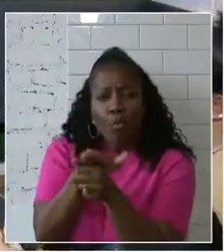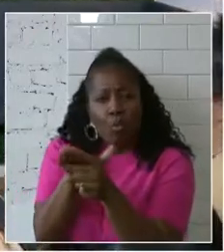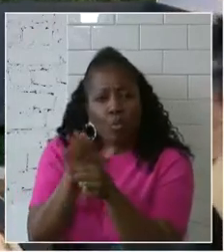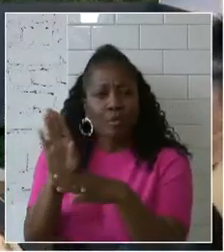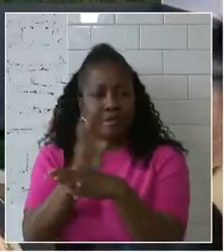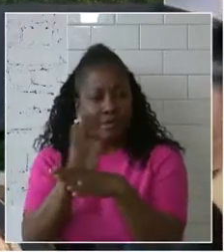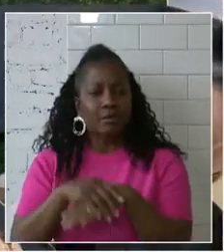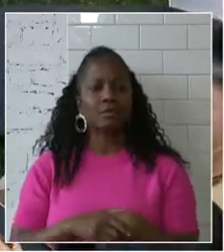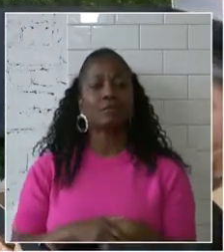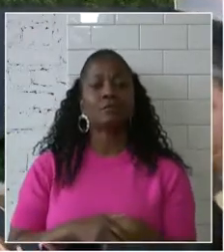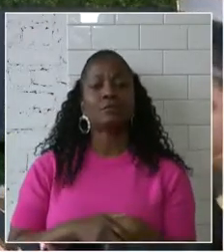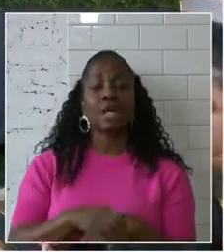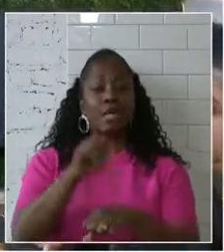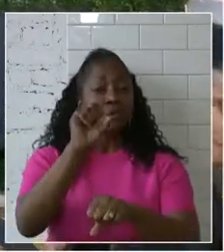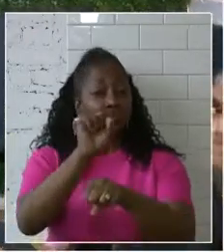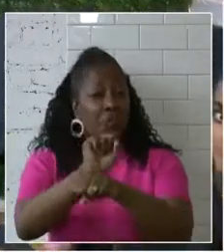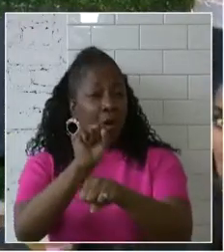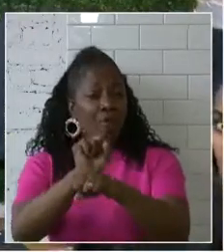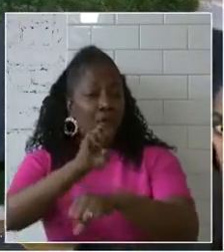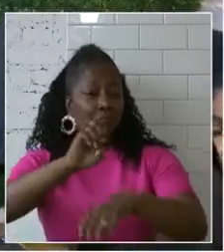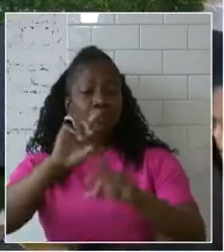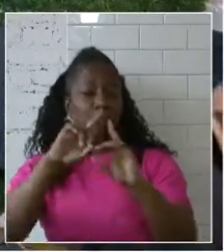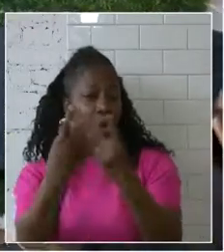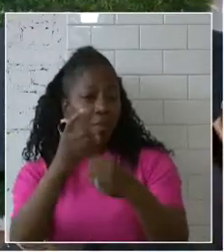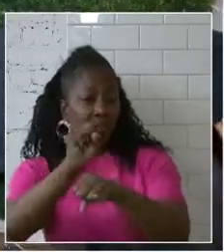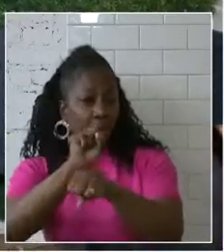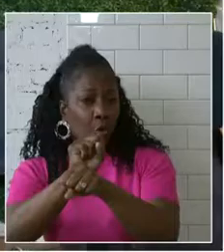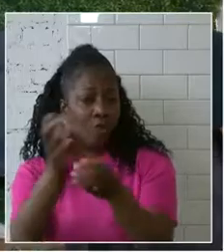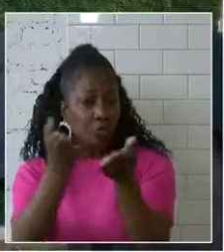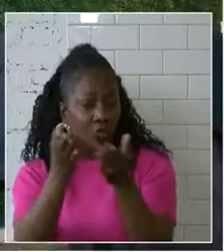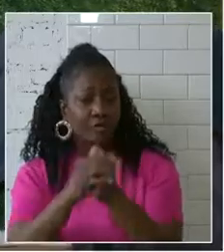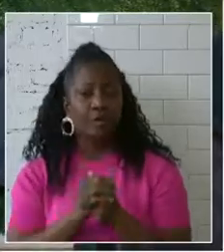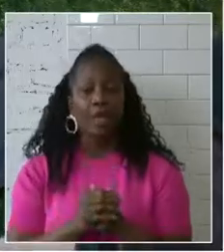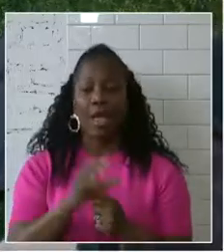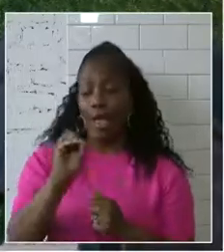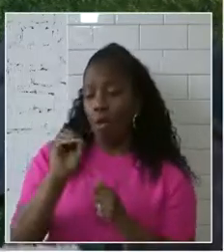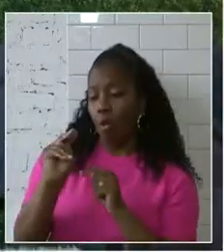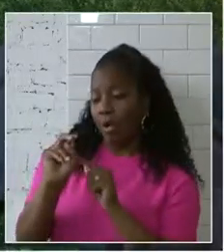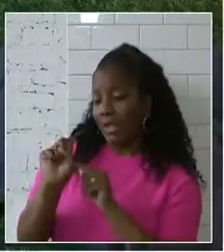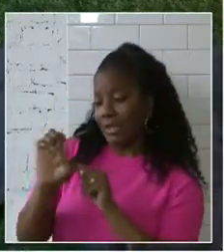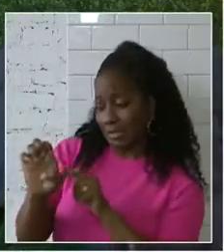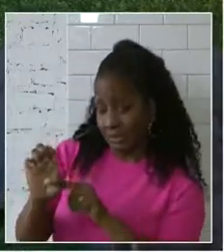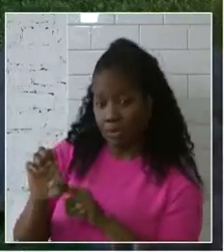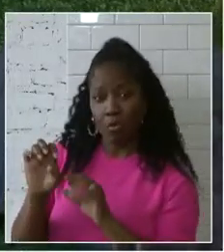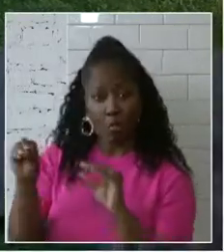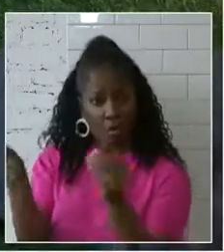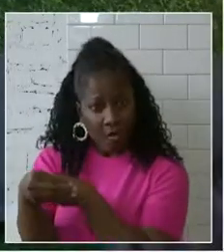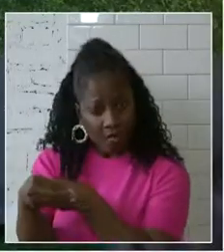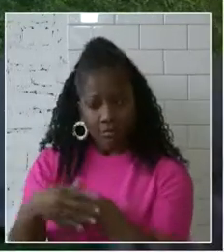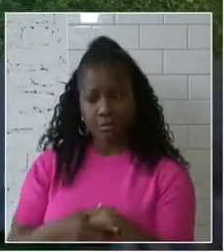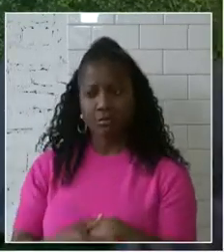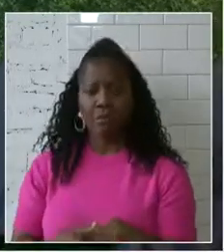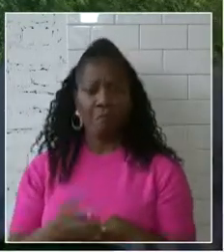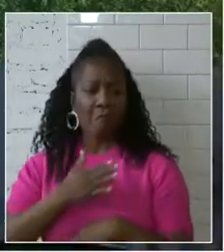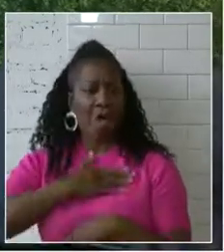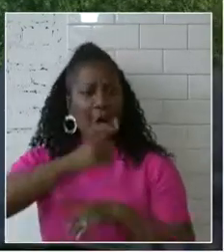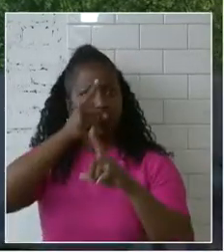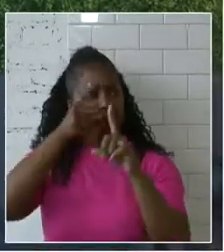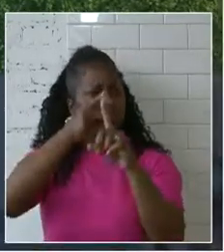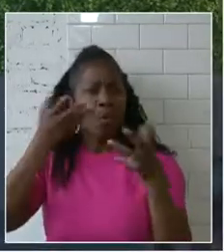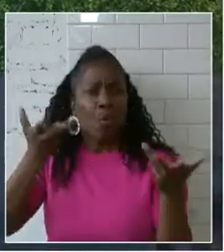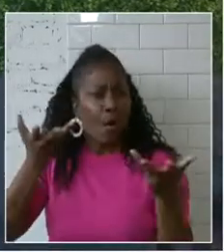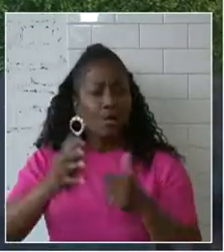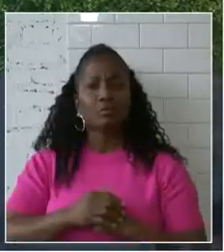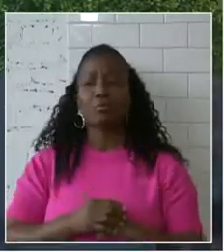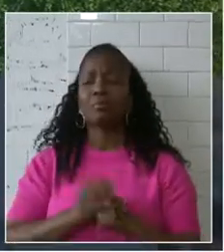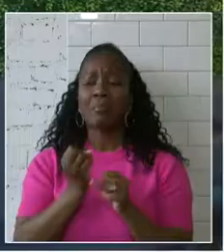Department of Employment Services, the One's Office, and part of my objective or vision is to be able